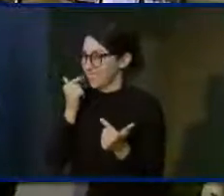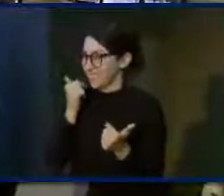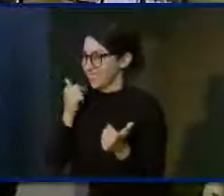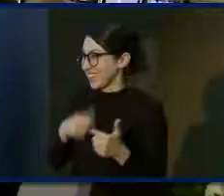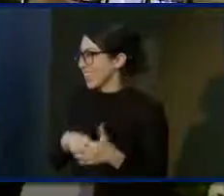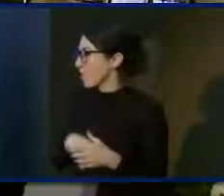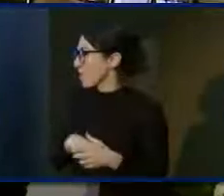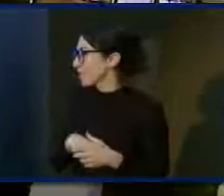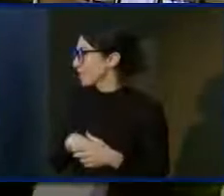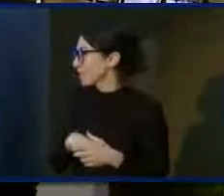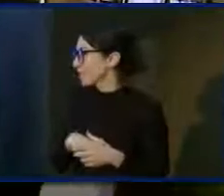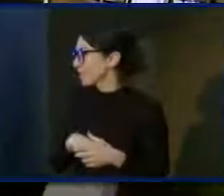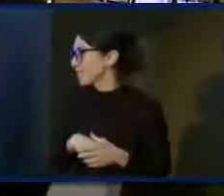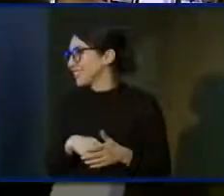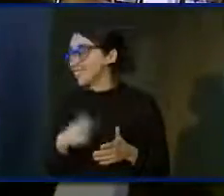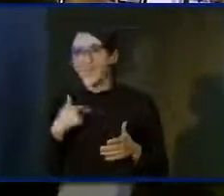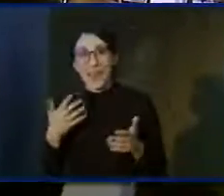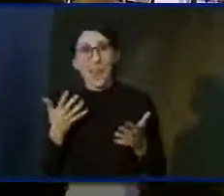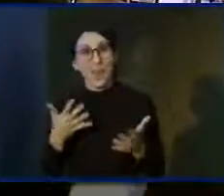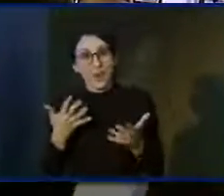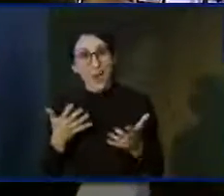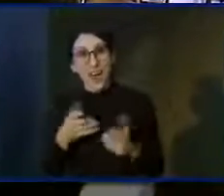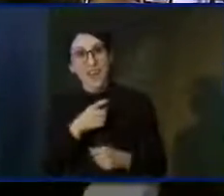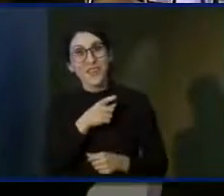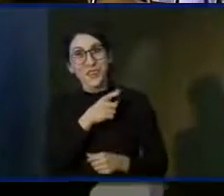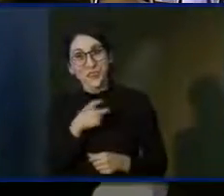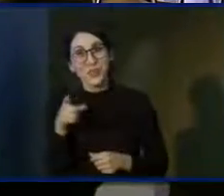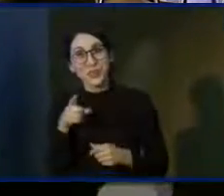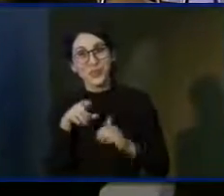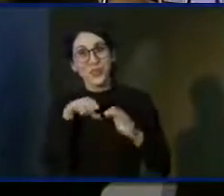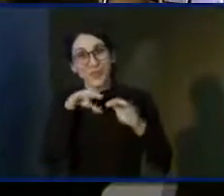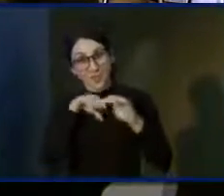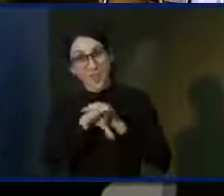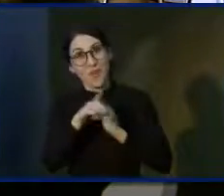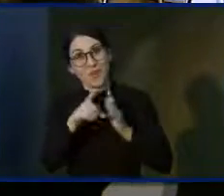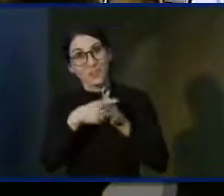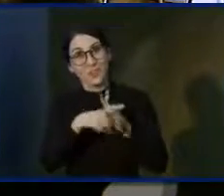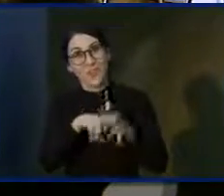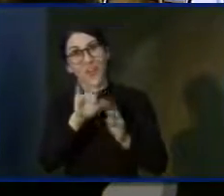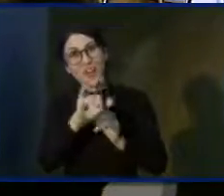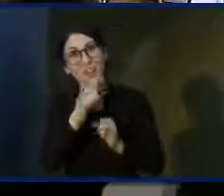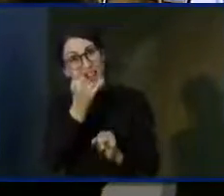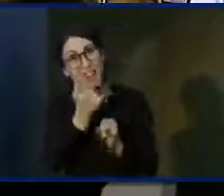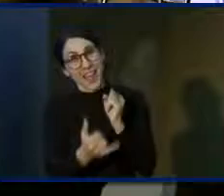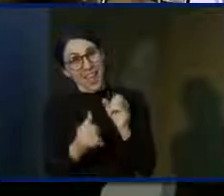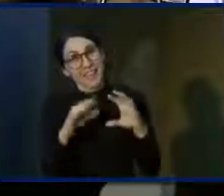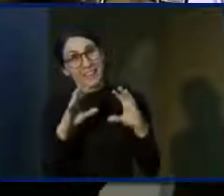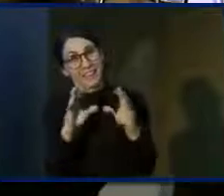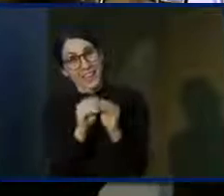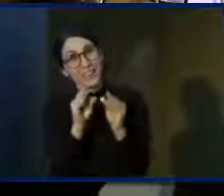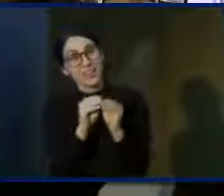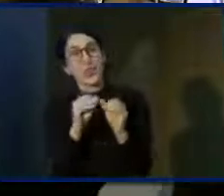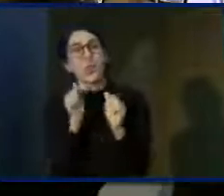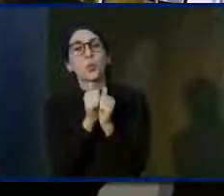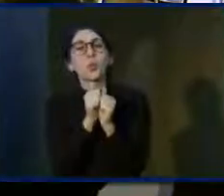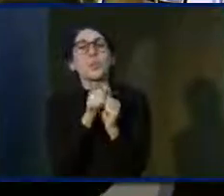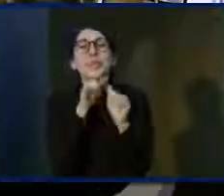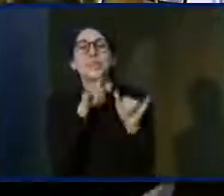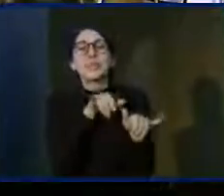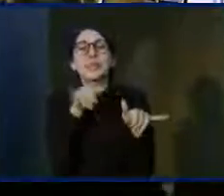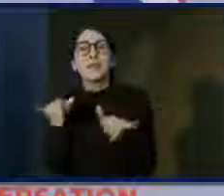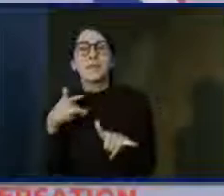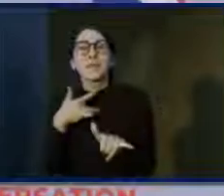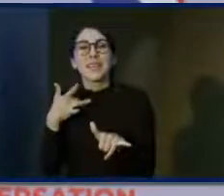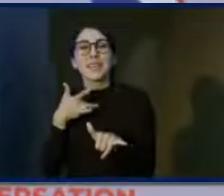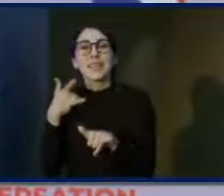I want y'all to go into this last session with the same feeling that you started with this